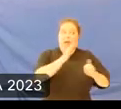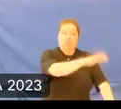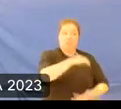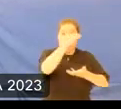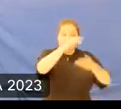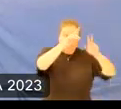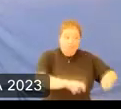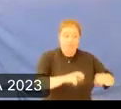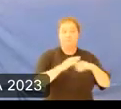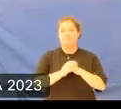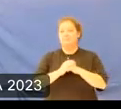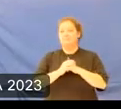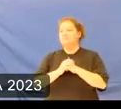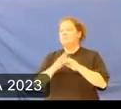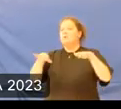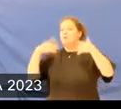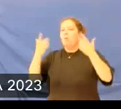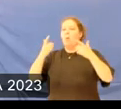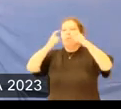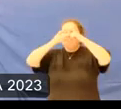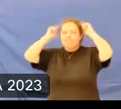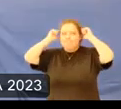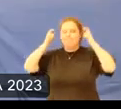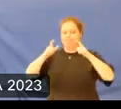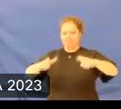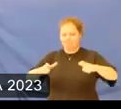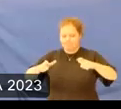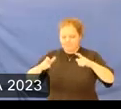newer imaging, which is still in its infancy in our field.